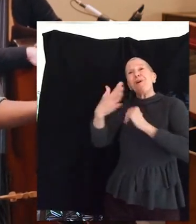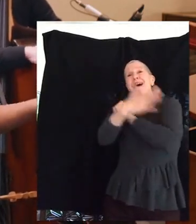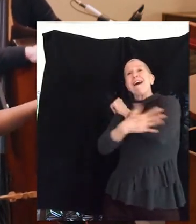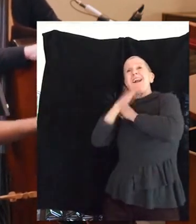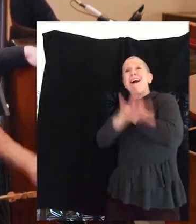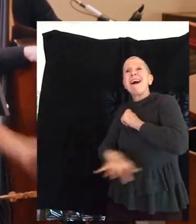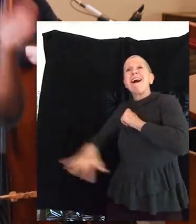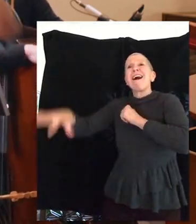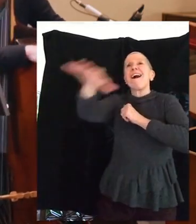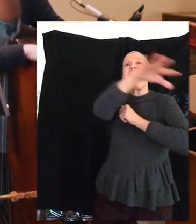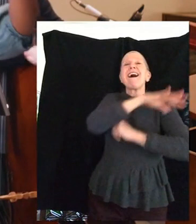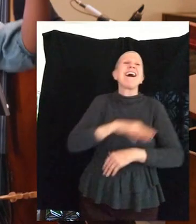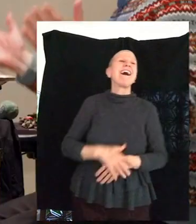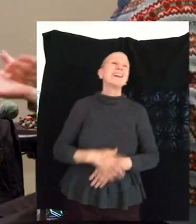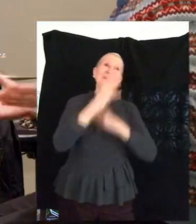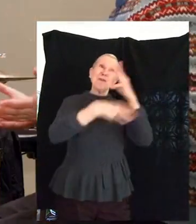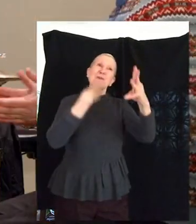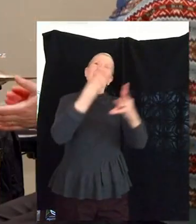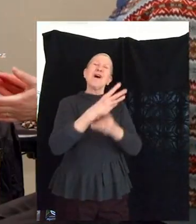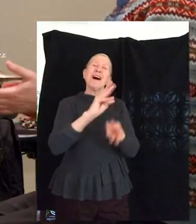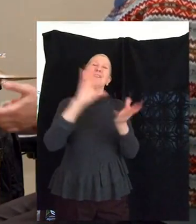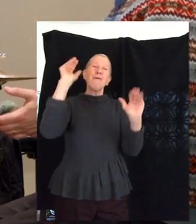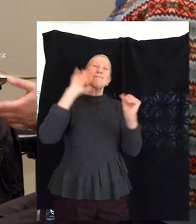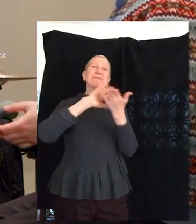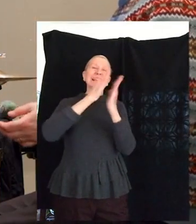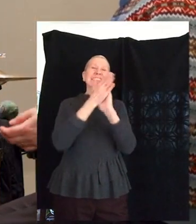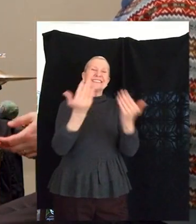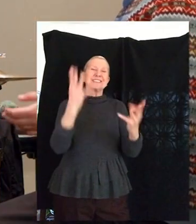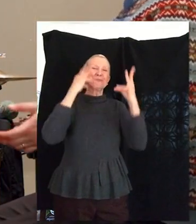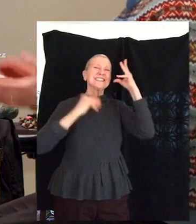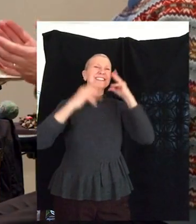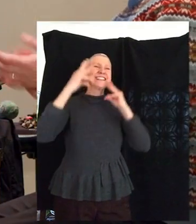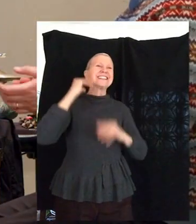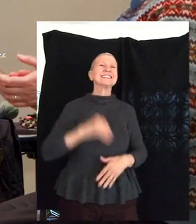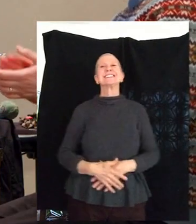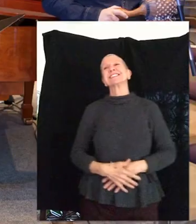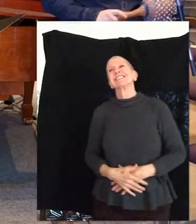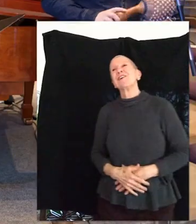land. May peace be in your world. May peace be in your